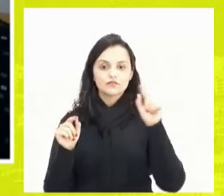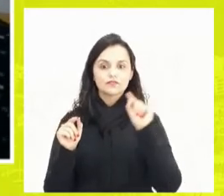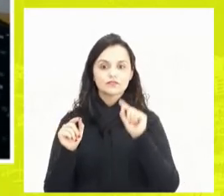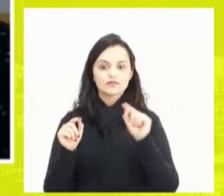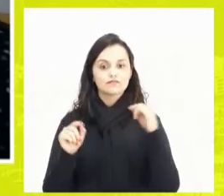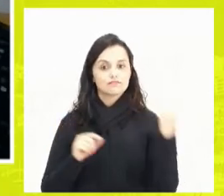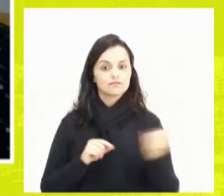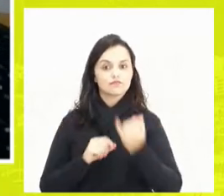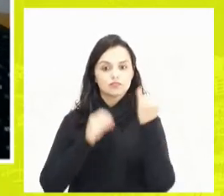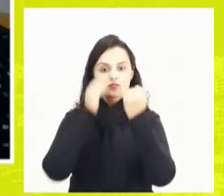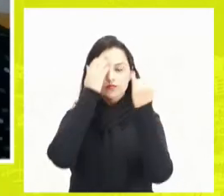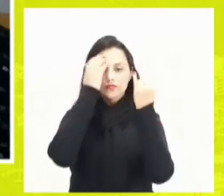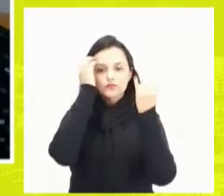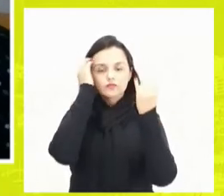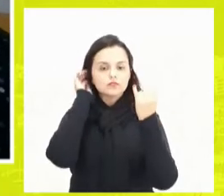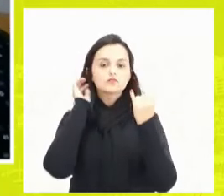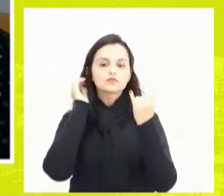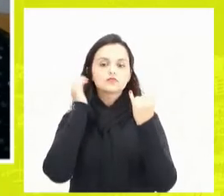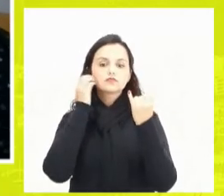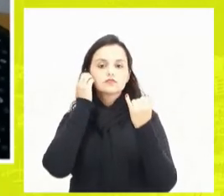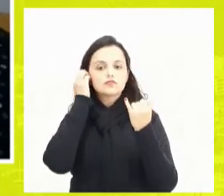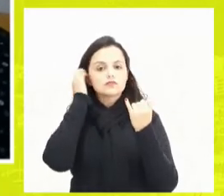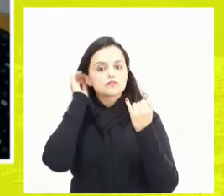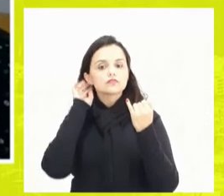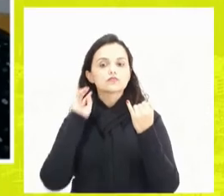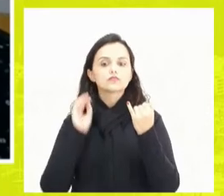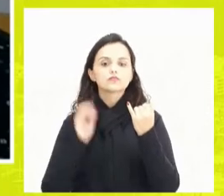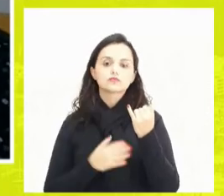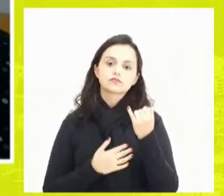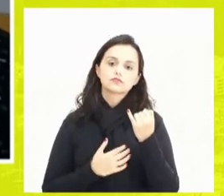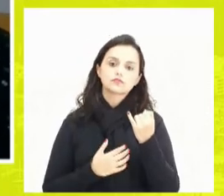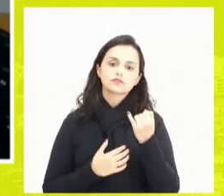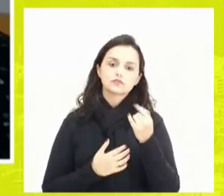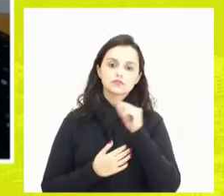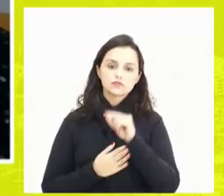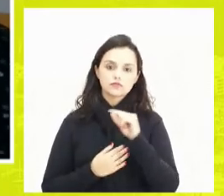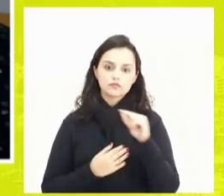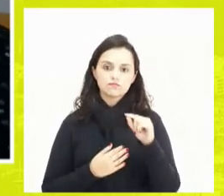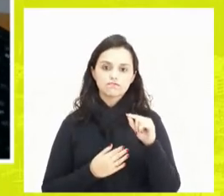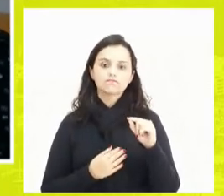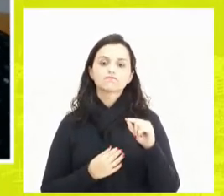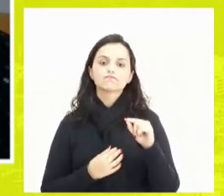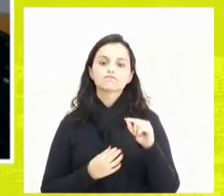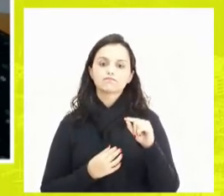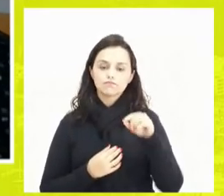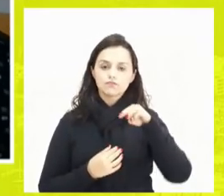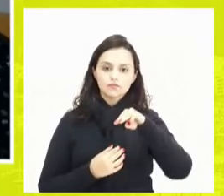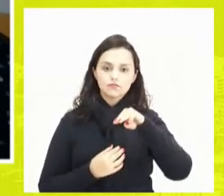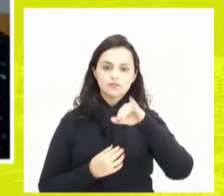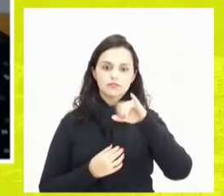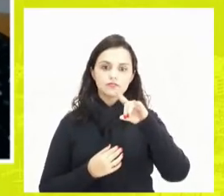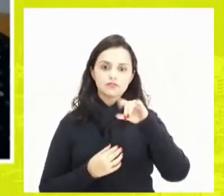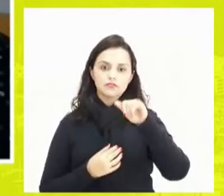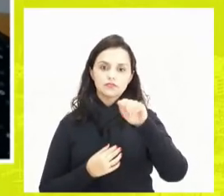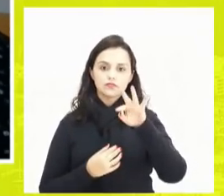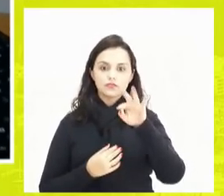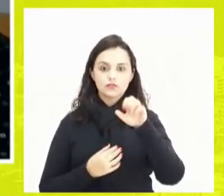with a different side which is essential which is media literacy